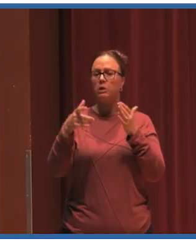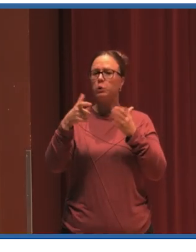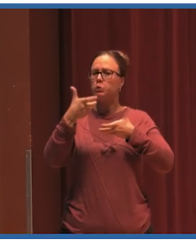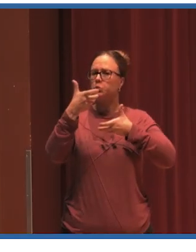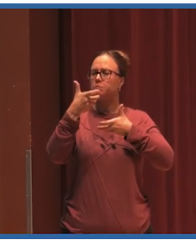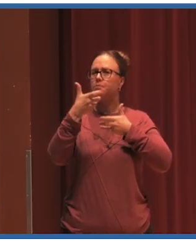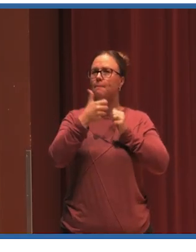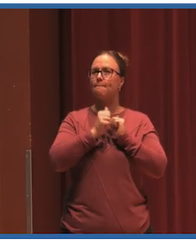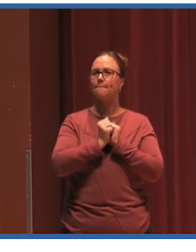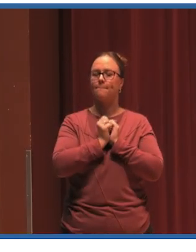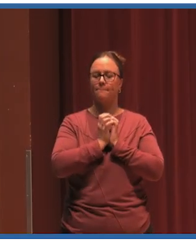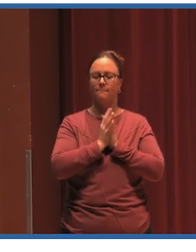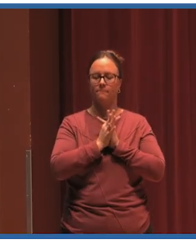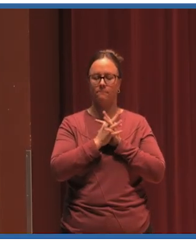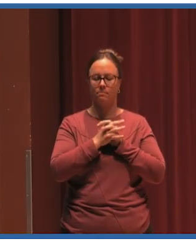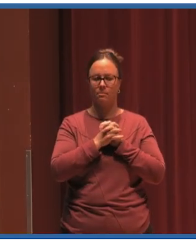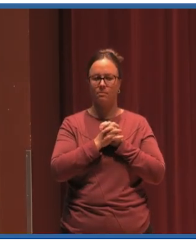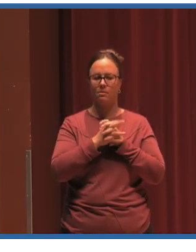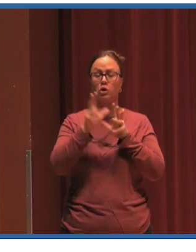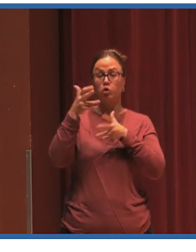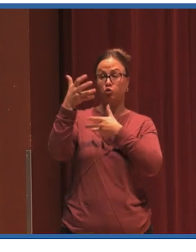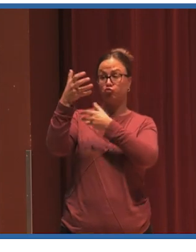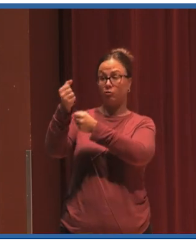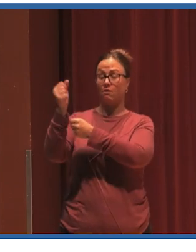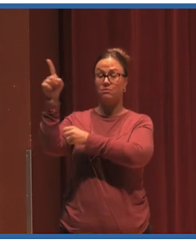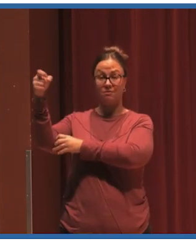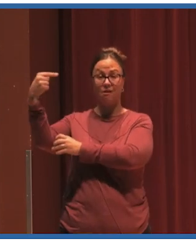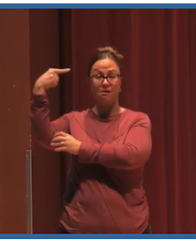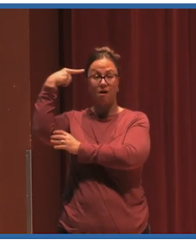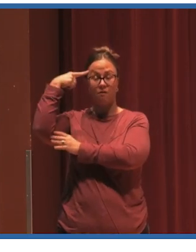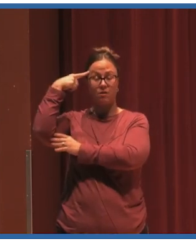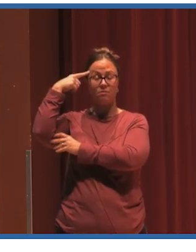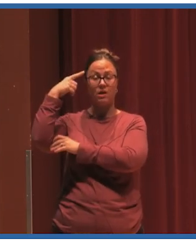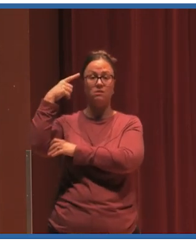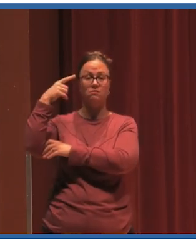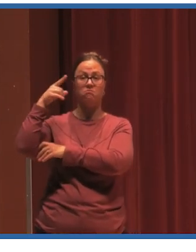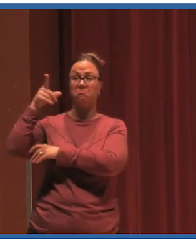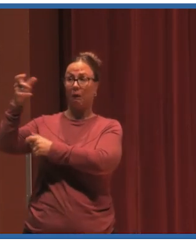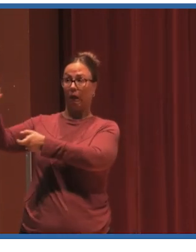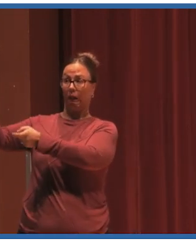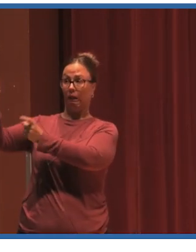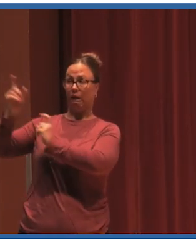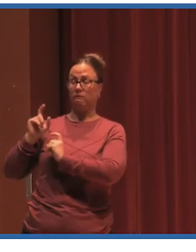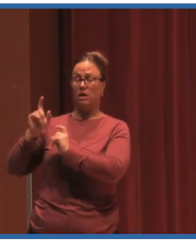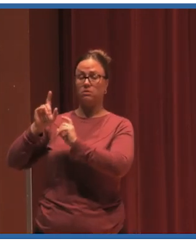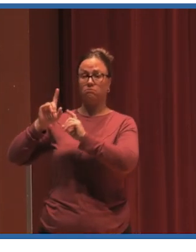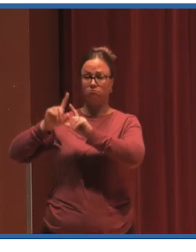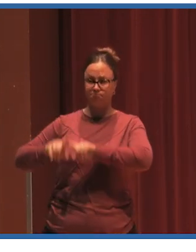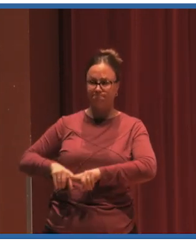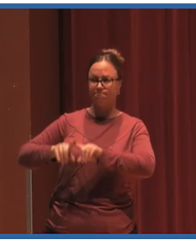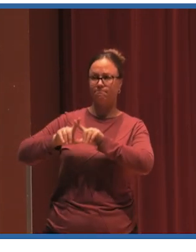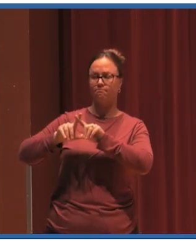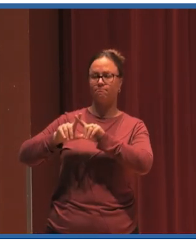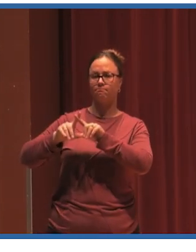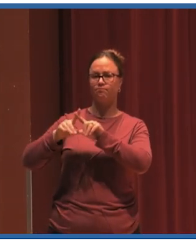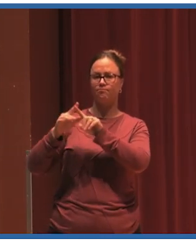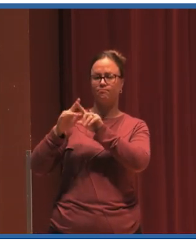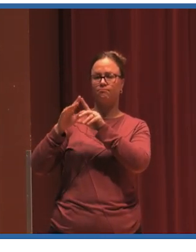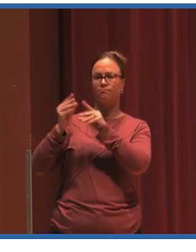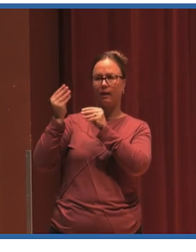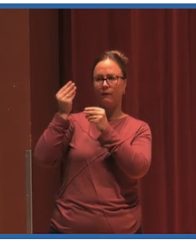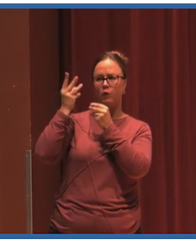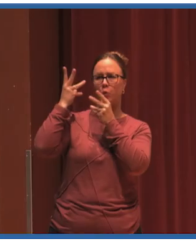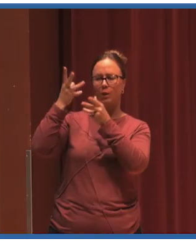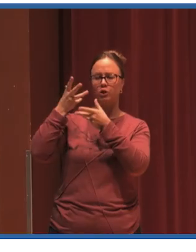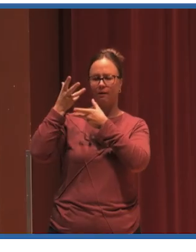entrust our government with being able to give us reliable information that we can trust. And